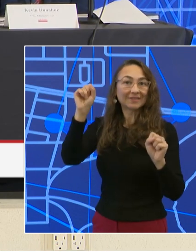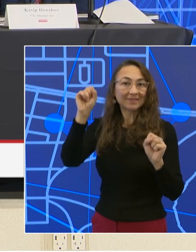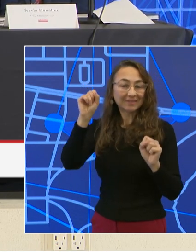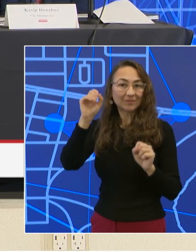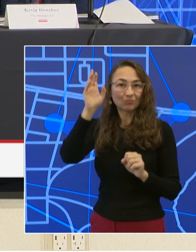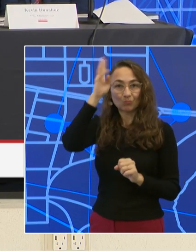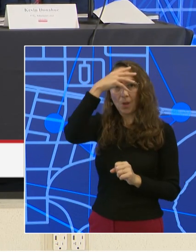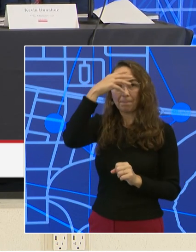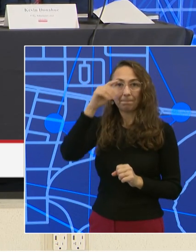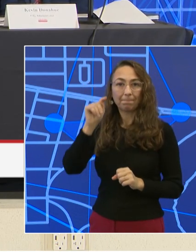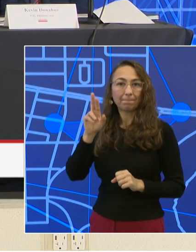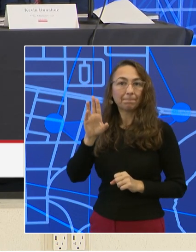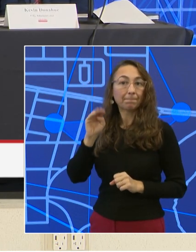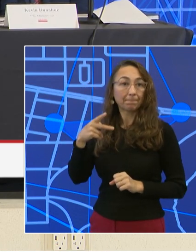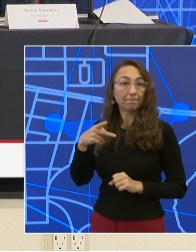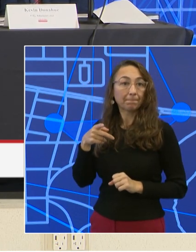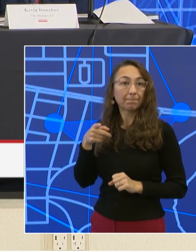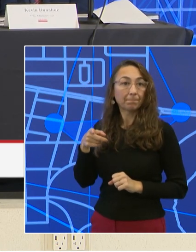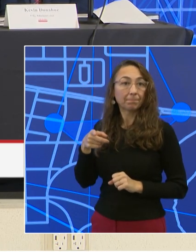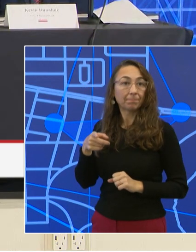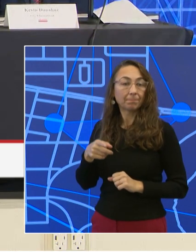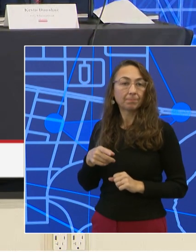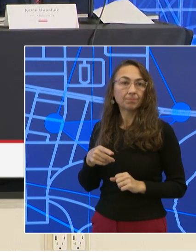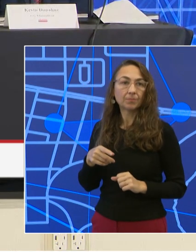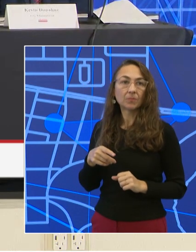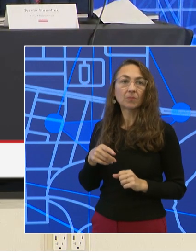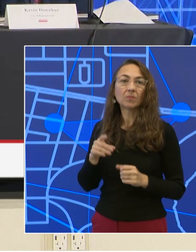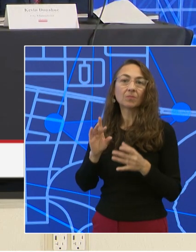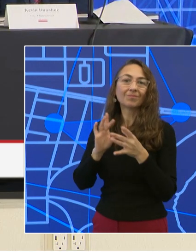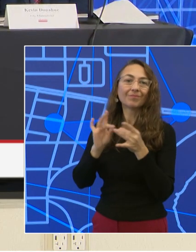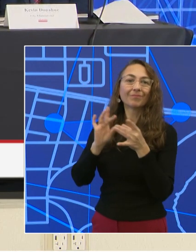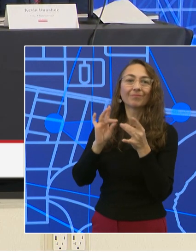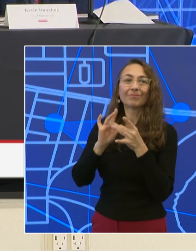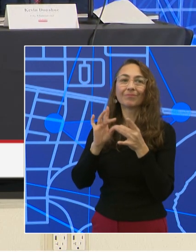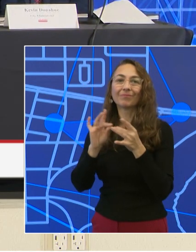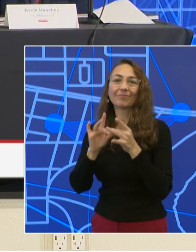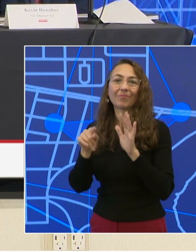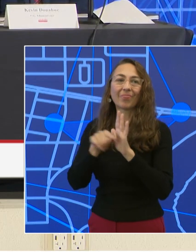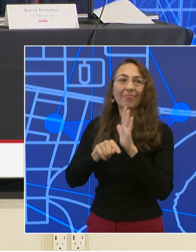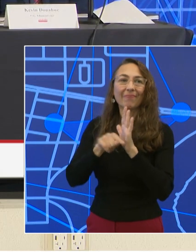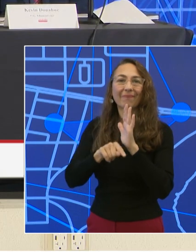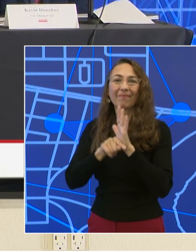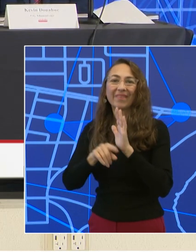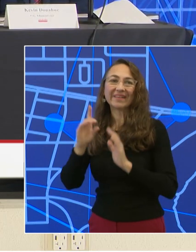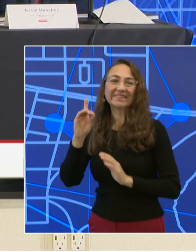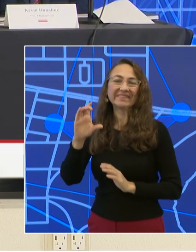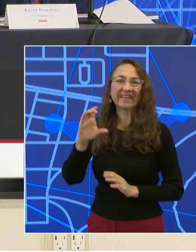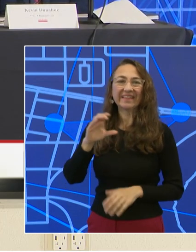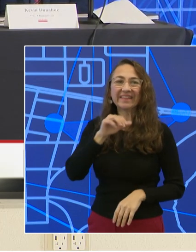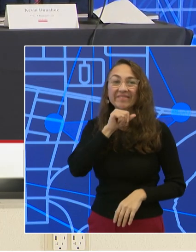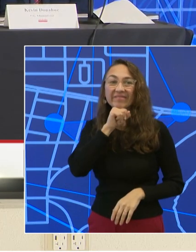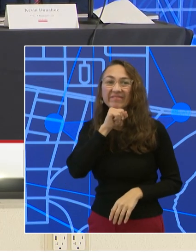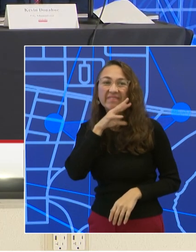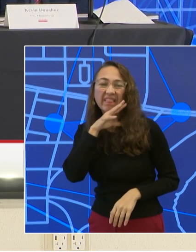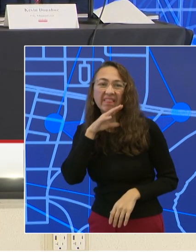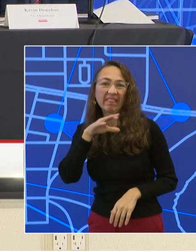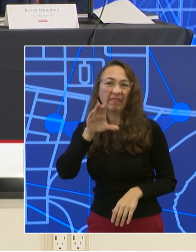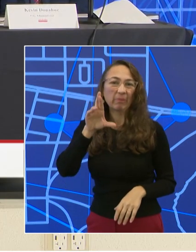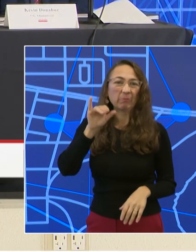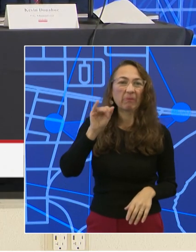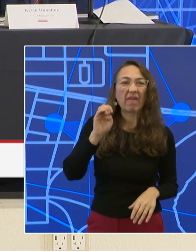not, viciously calling it an embarrassment to the nation, filthy, crime-ridden. Has